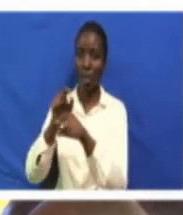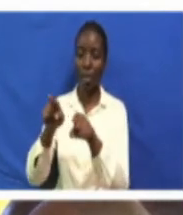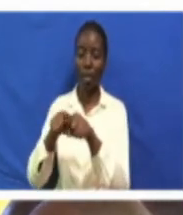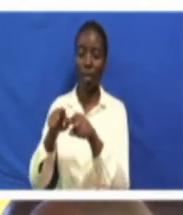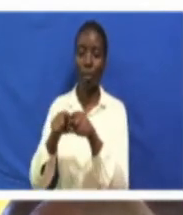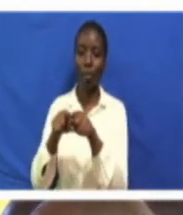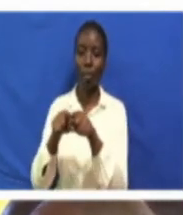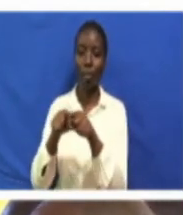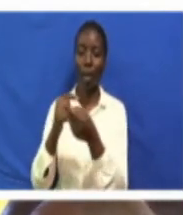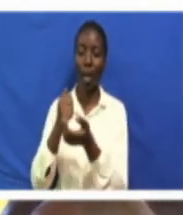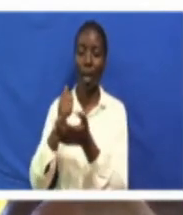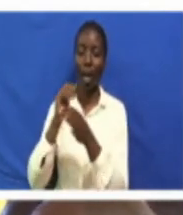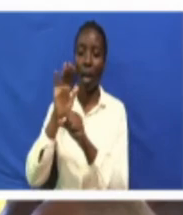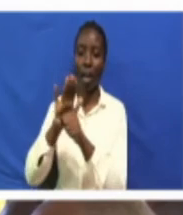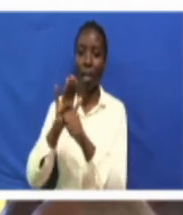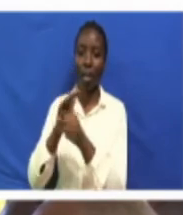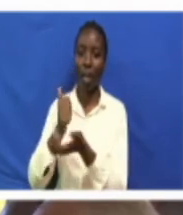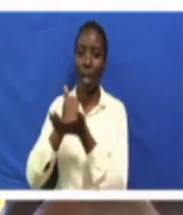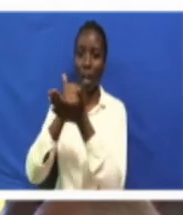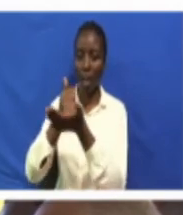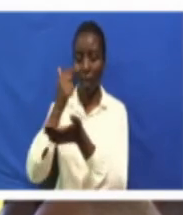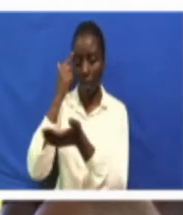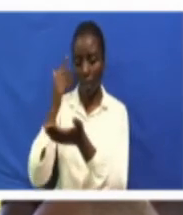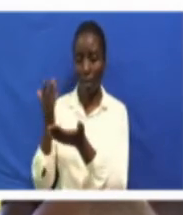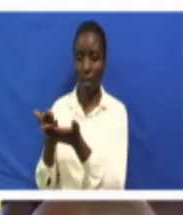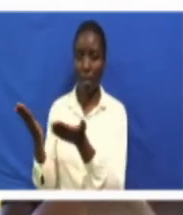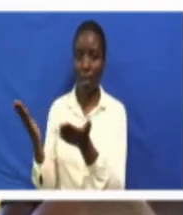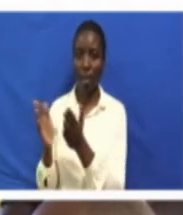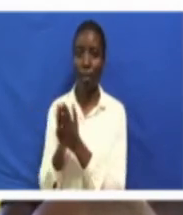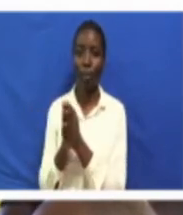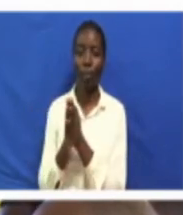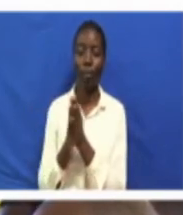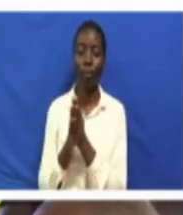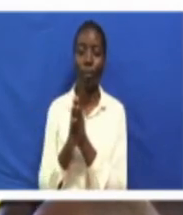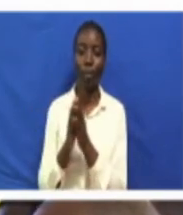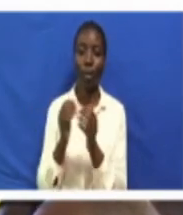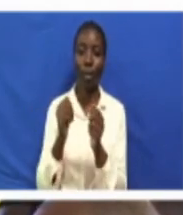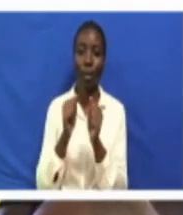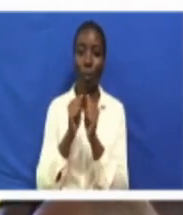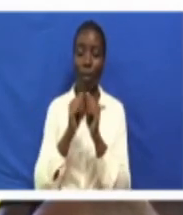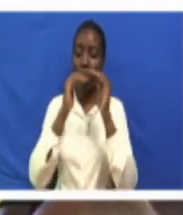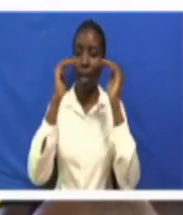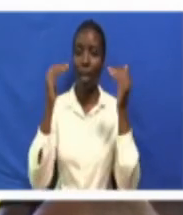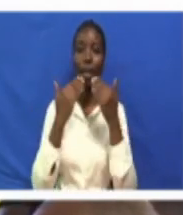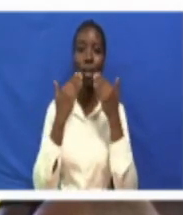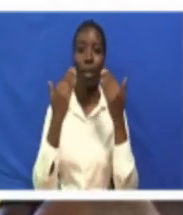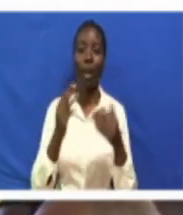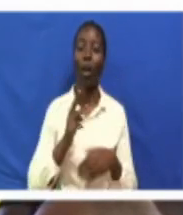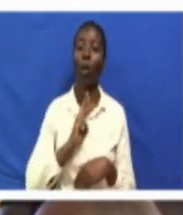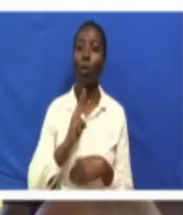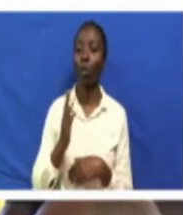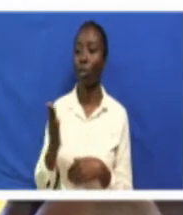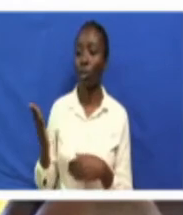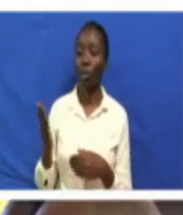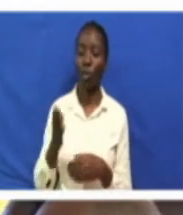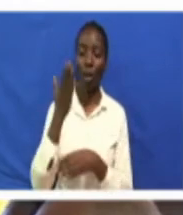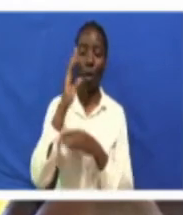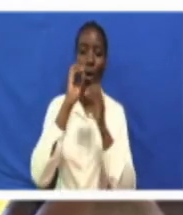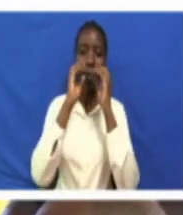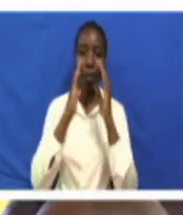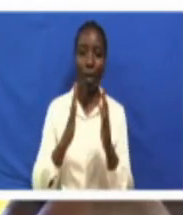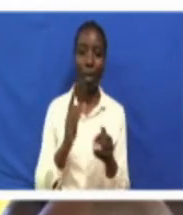her best health for them with the profile thanks I wish you all God's blessings